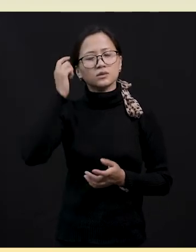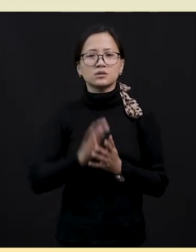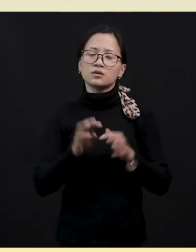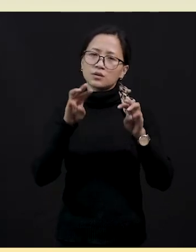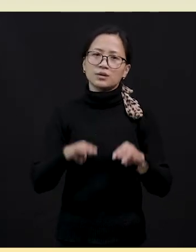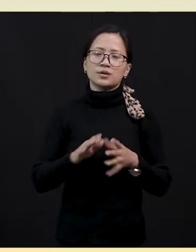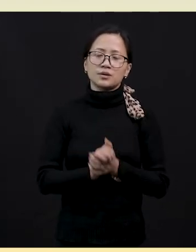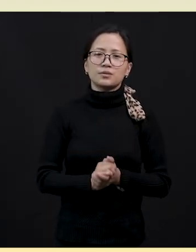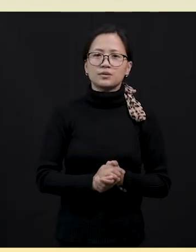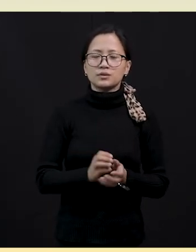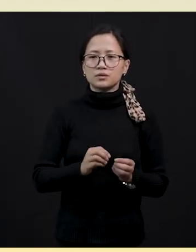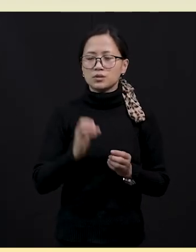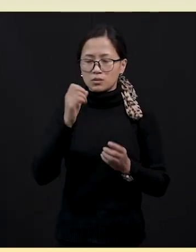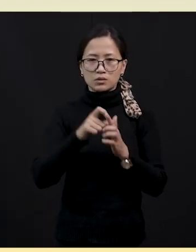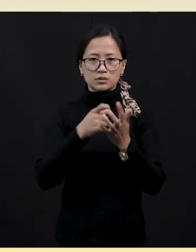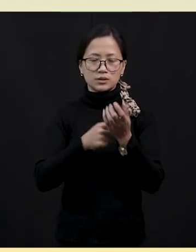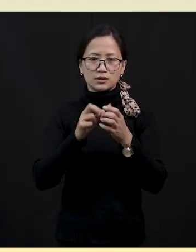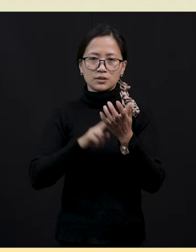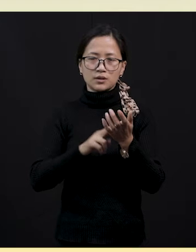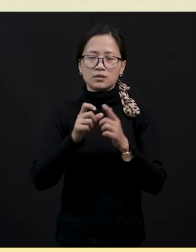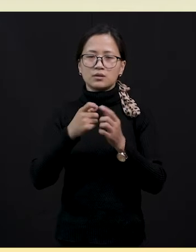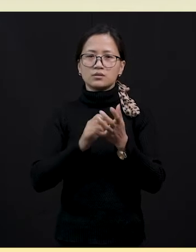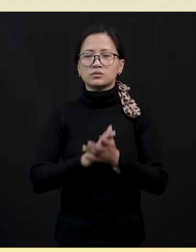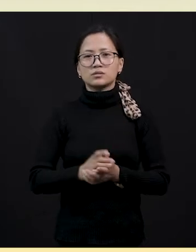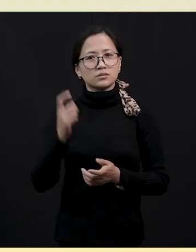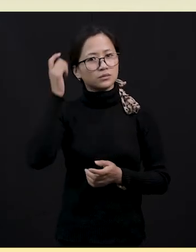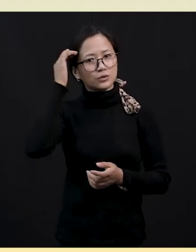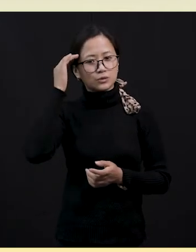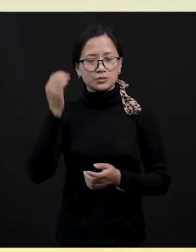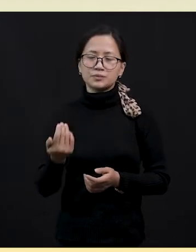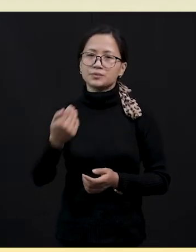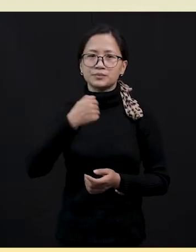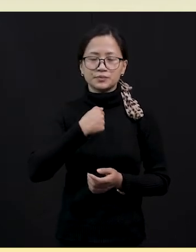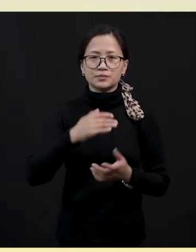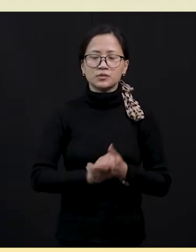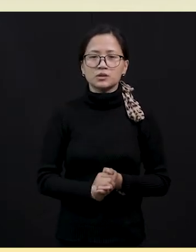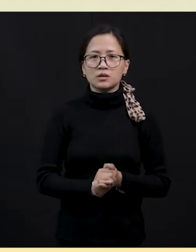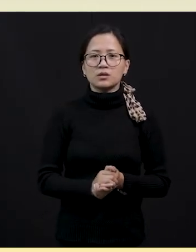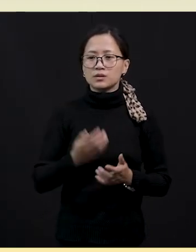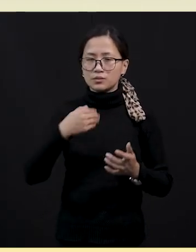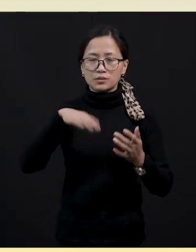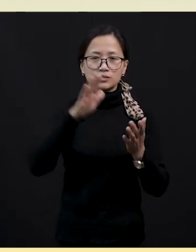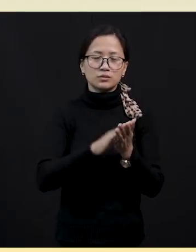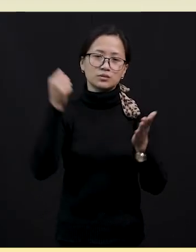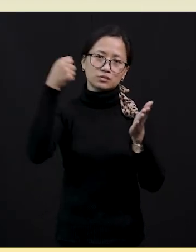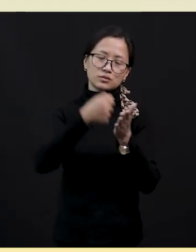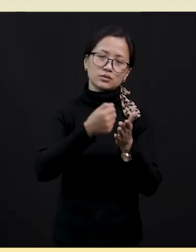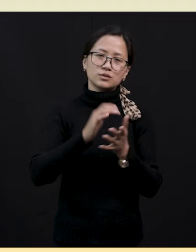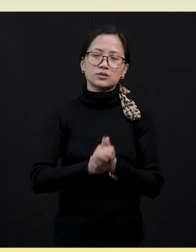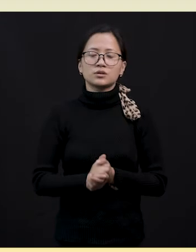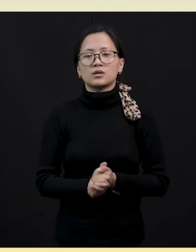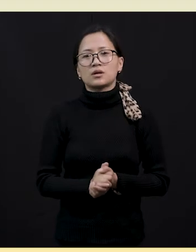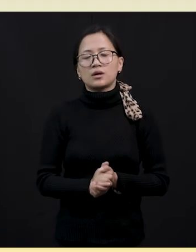okay, maybe I have to put some ordinary clothes so that he doesn't recognize me. Before he reached the hermit's hut, the king left